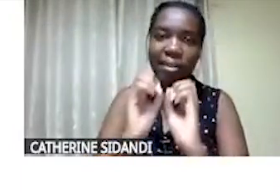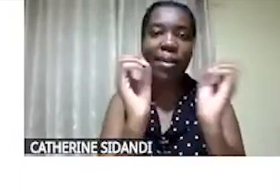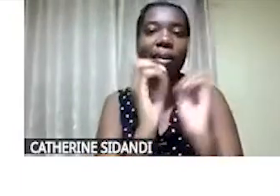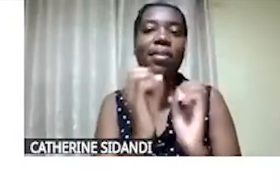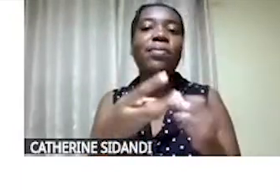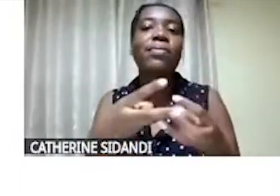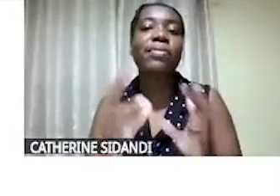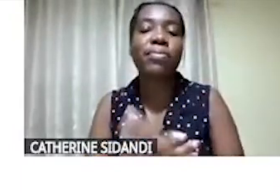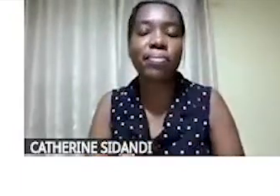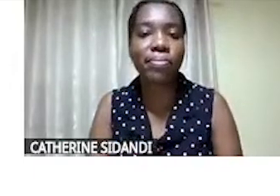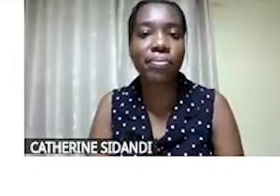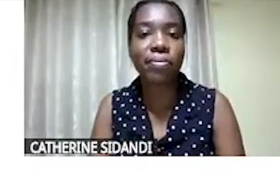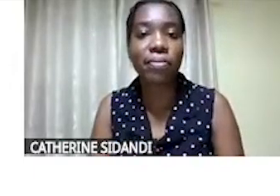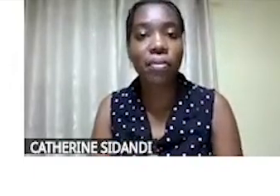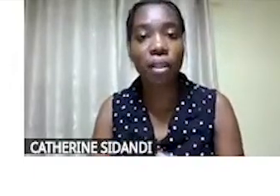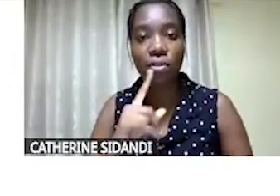example of maybe